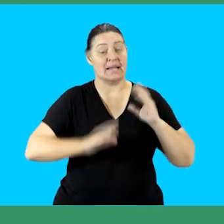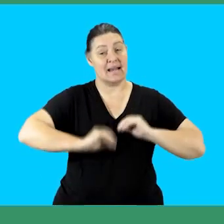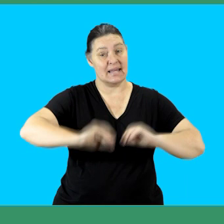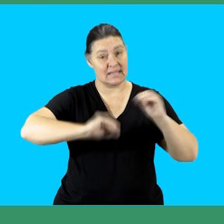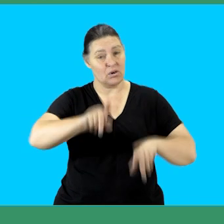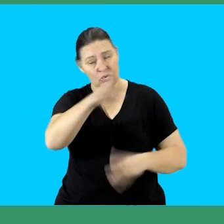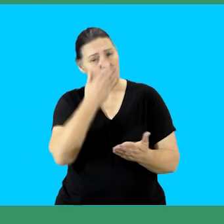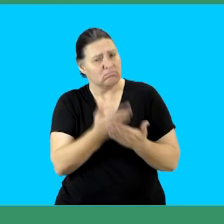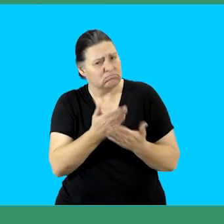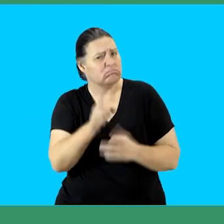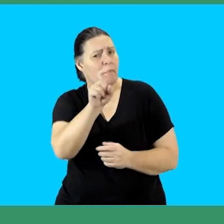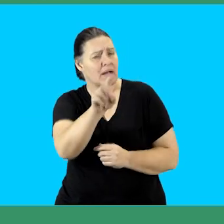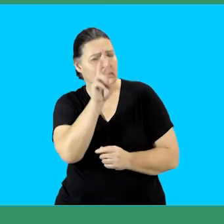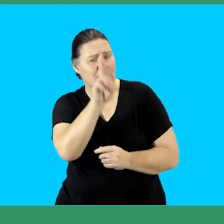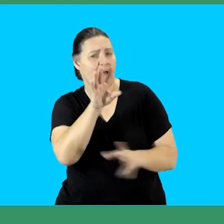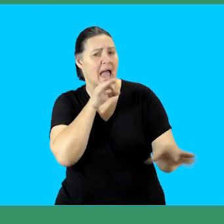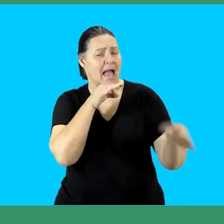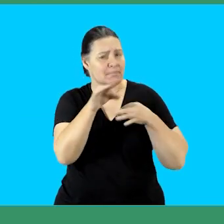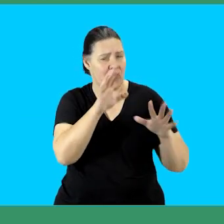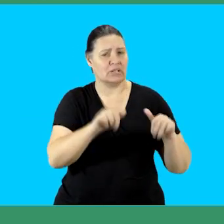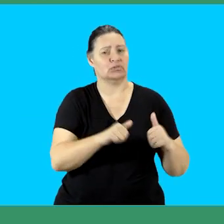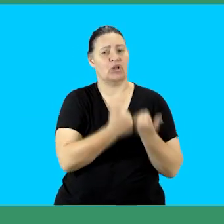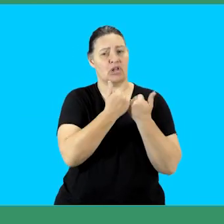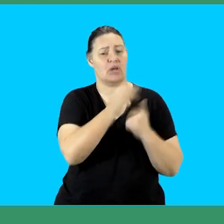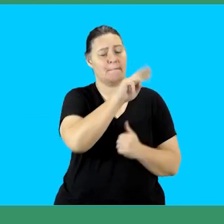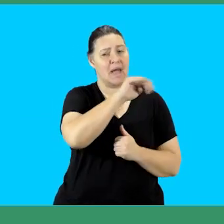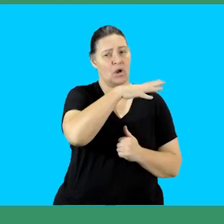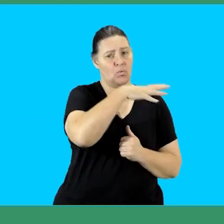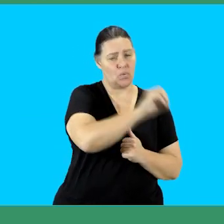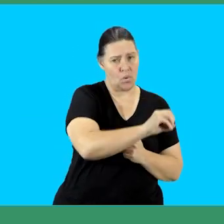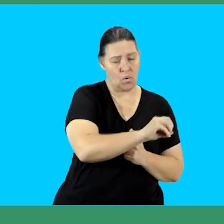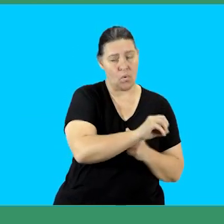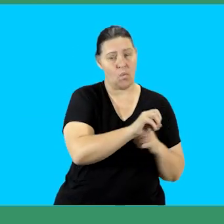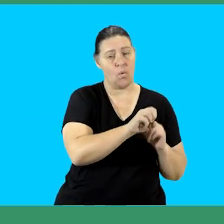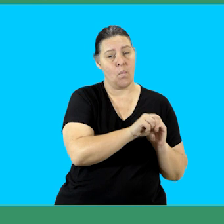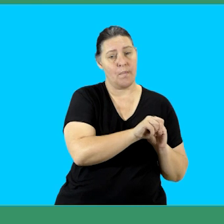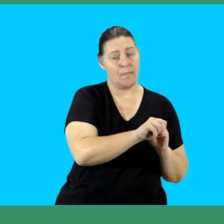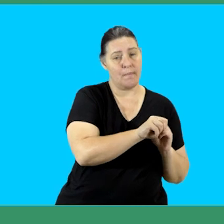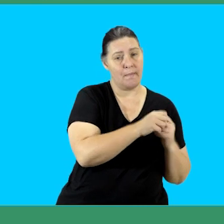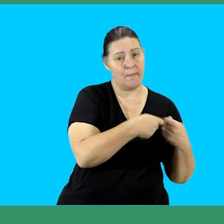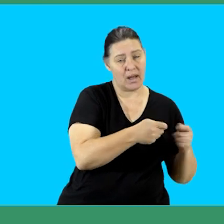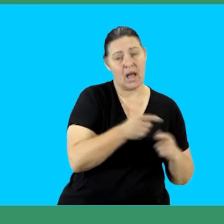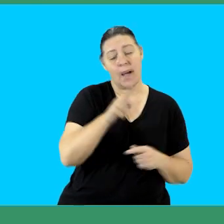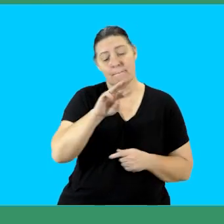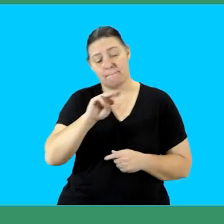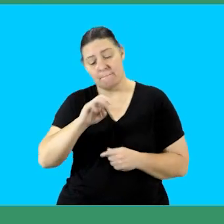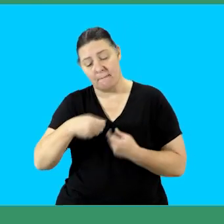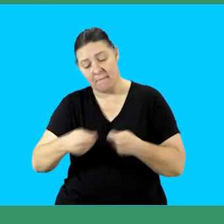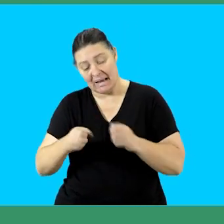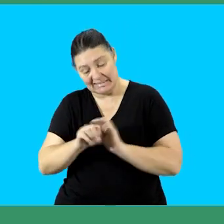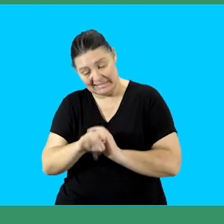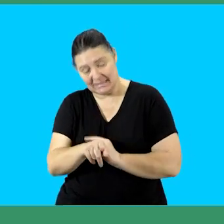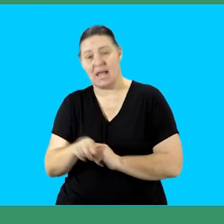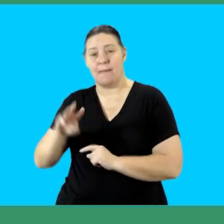By the end of the lesson, you should be able to explain the challenges of the micro, market, and macro